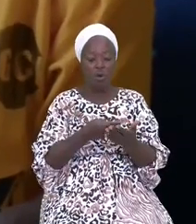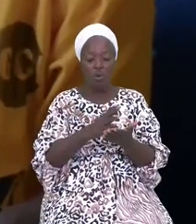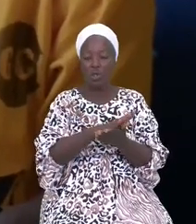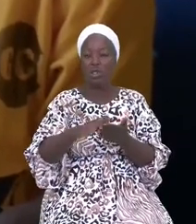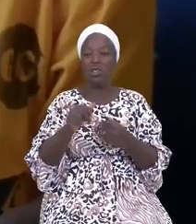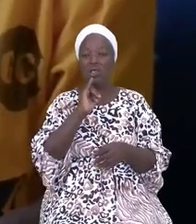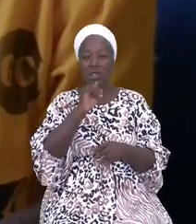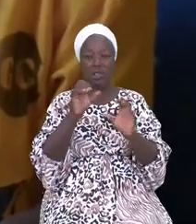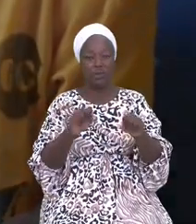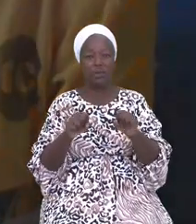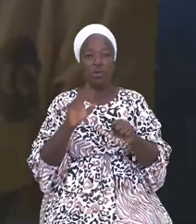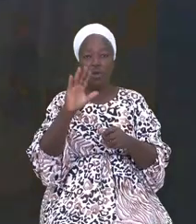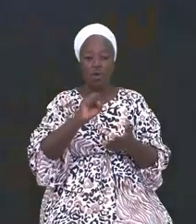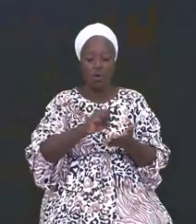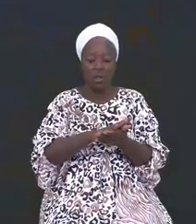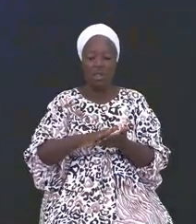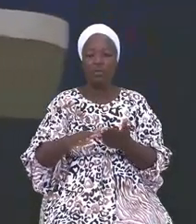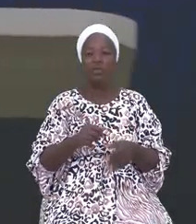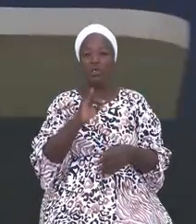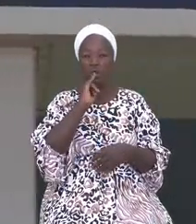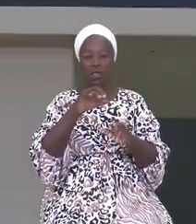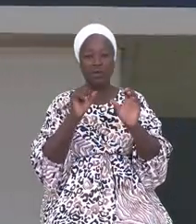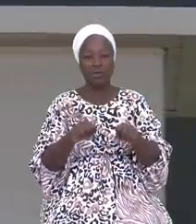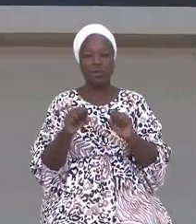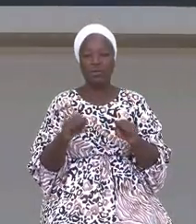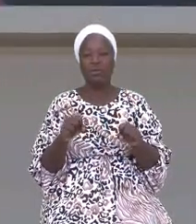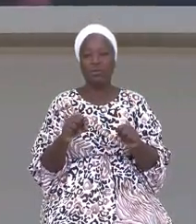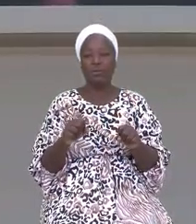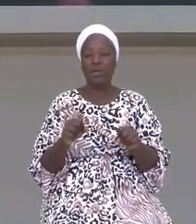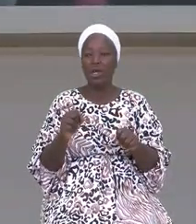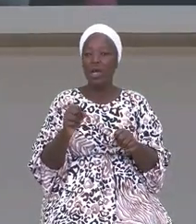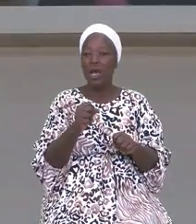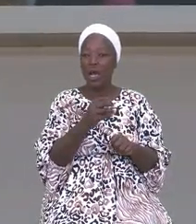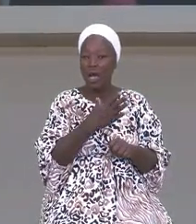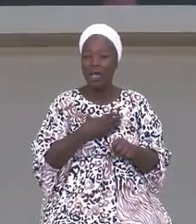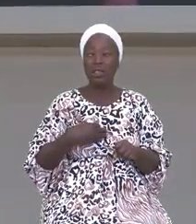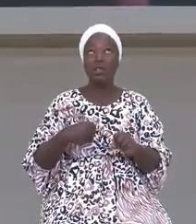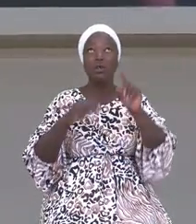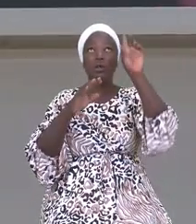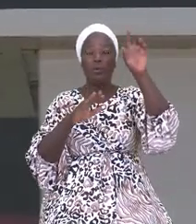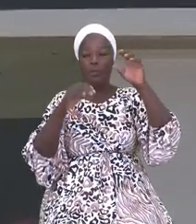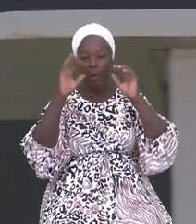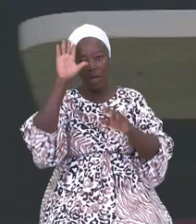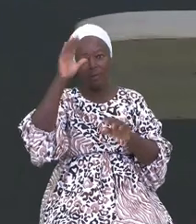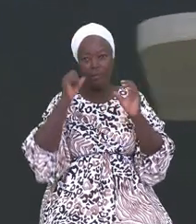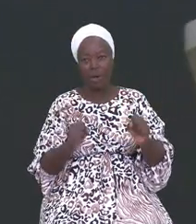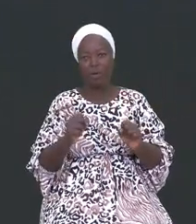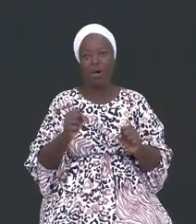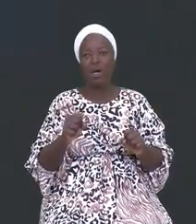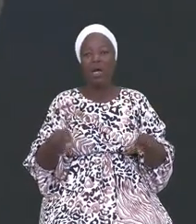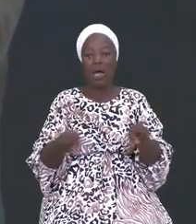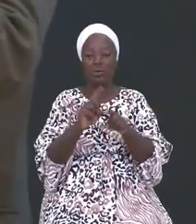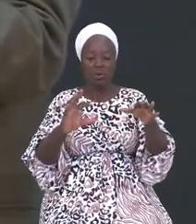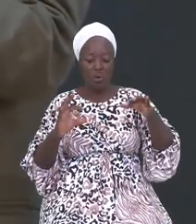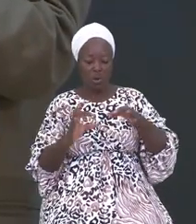possible. Your sanctification is possible. And your power, as you are connected with